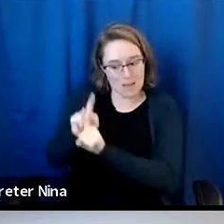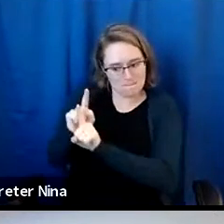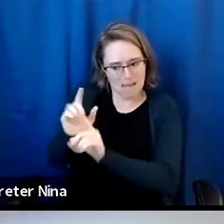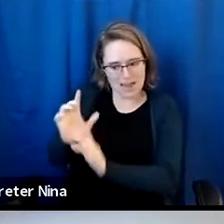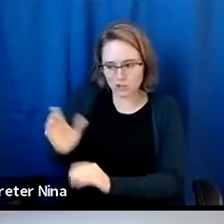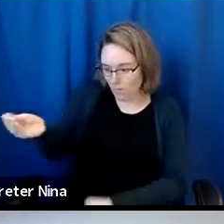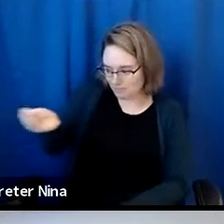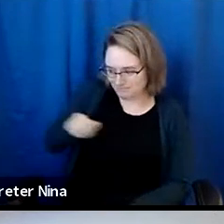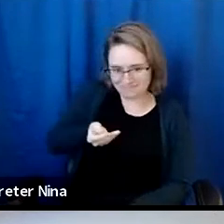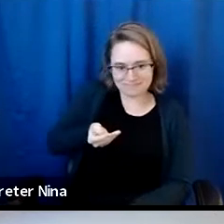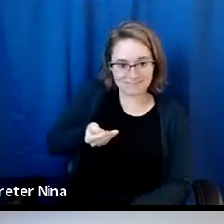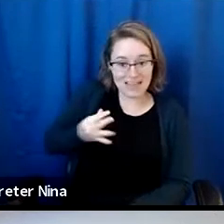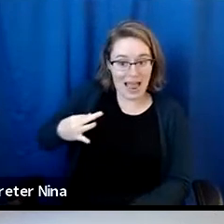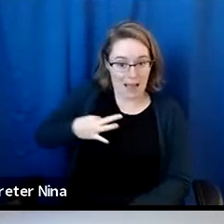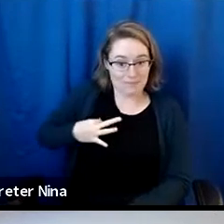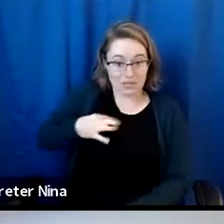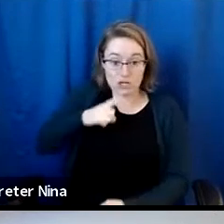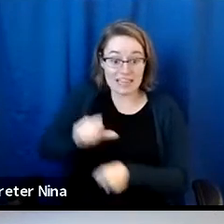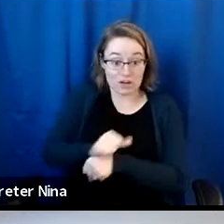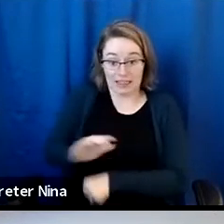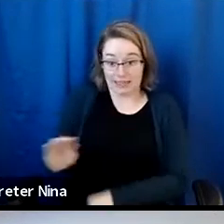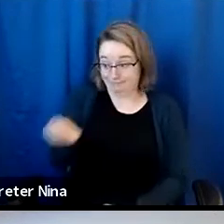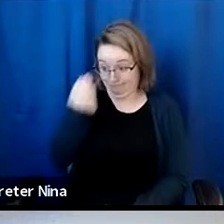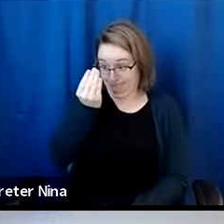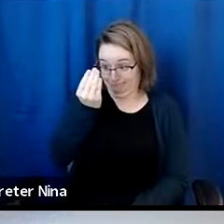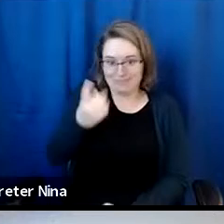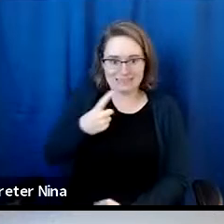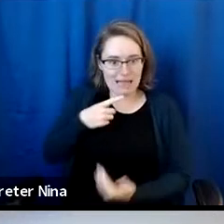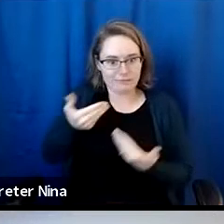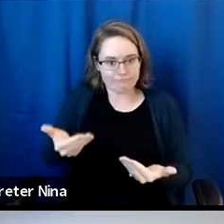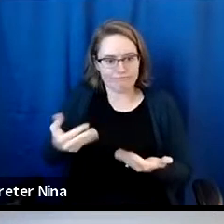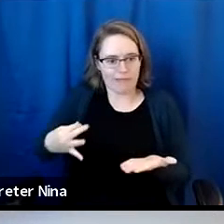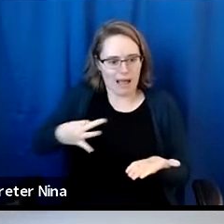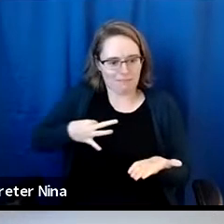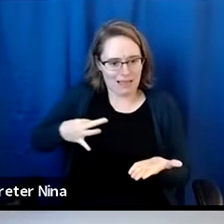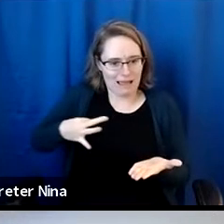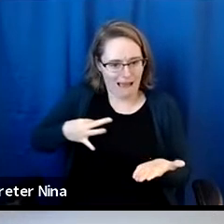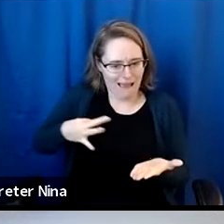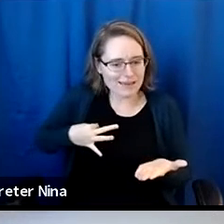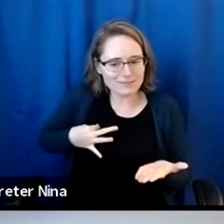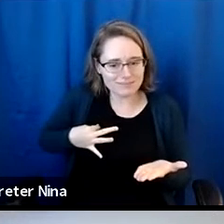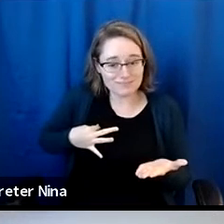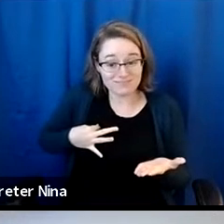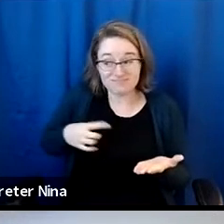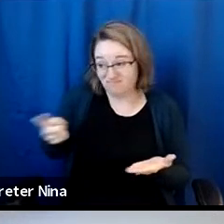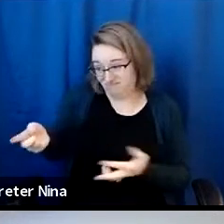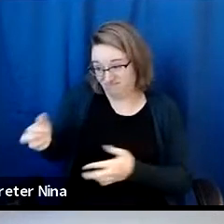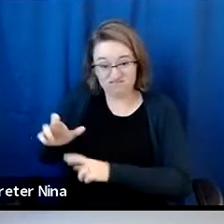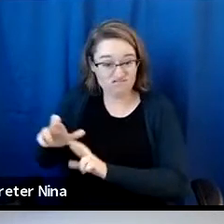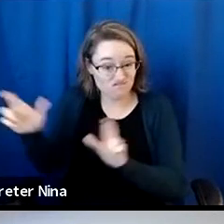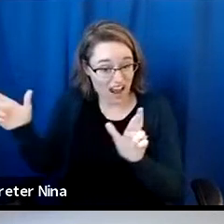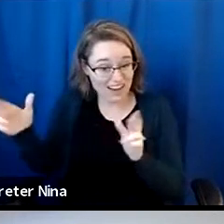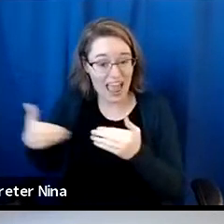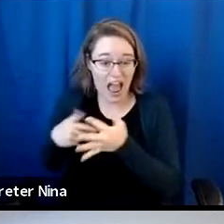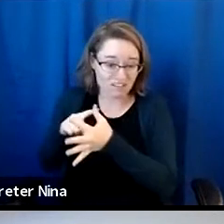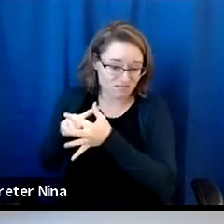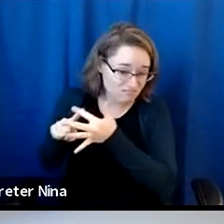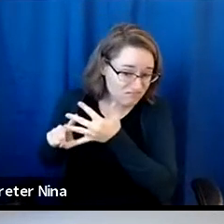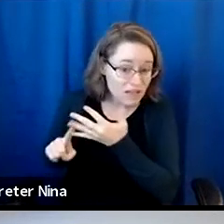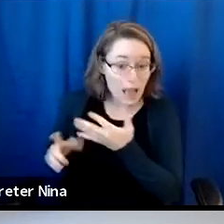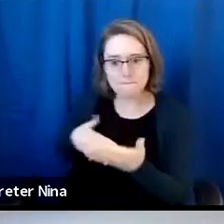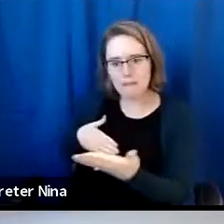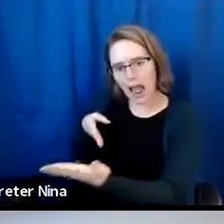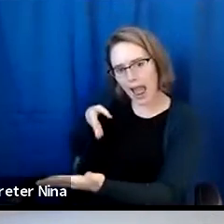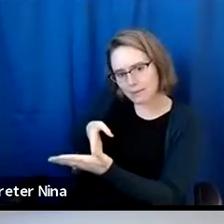the application literally in front of my face to say, you need to apply for this. And she was ready with all of the objections I